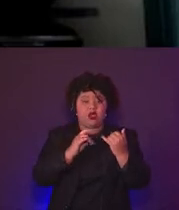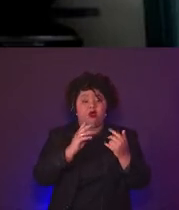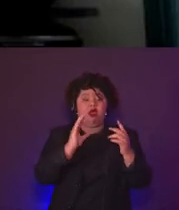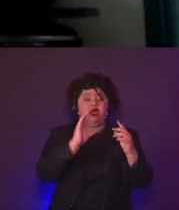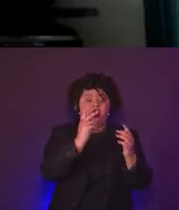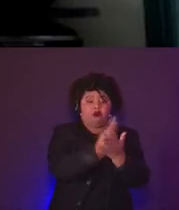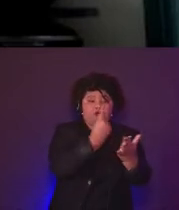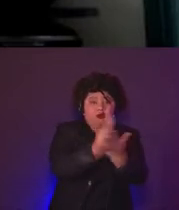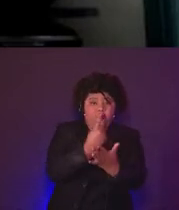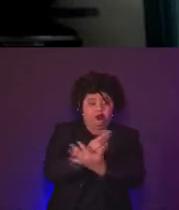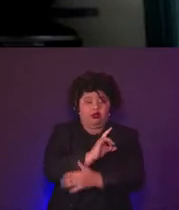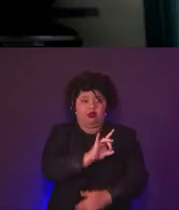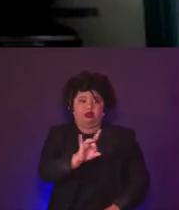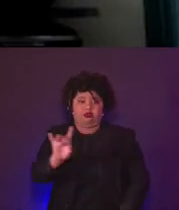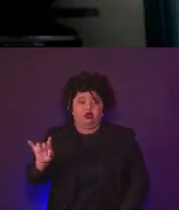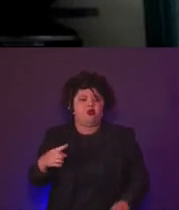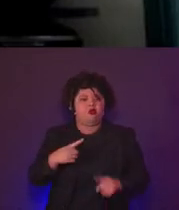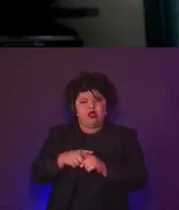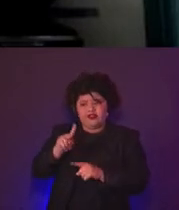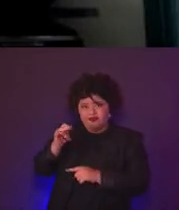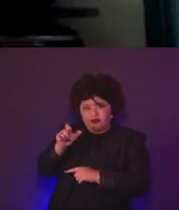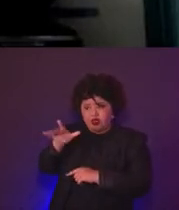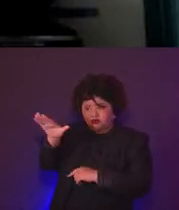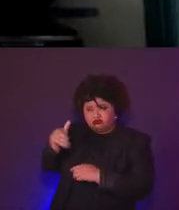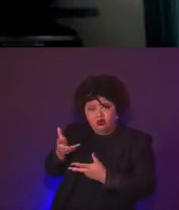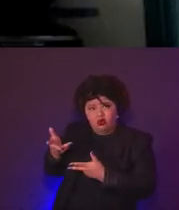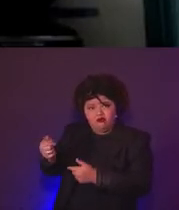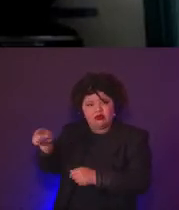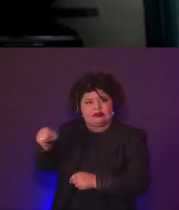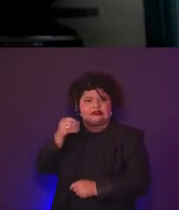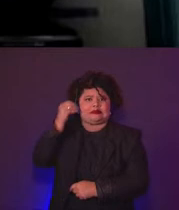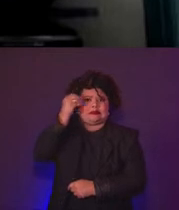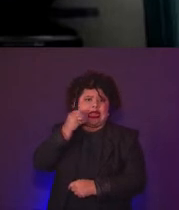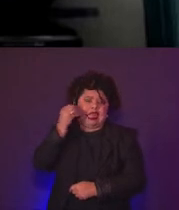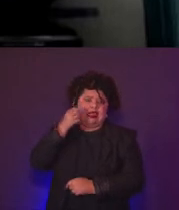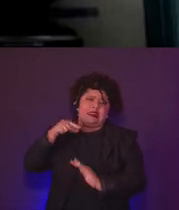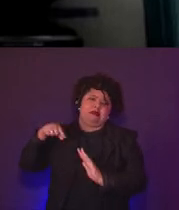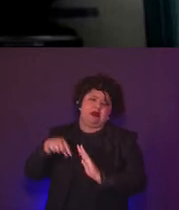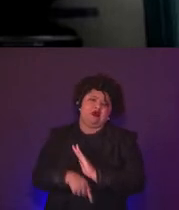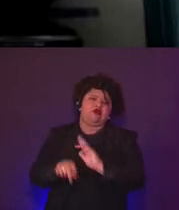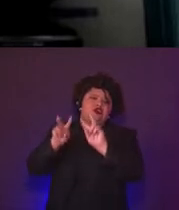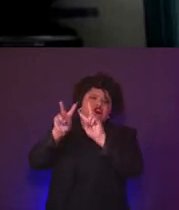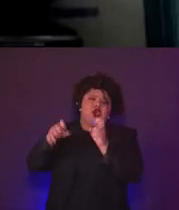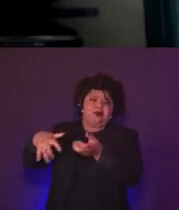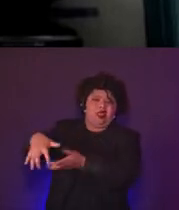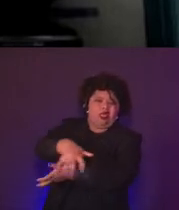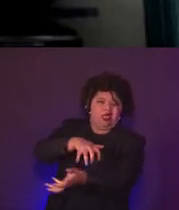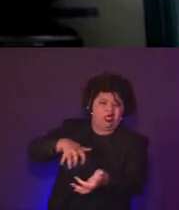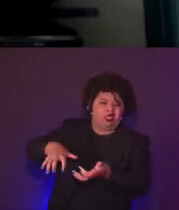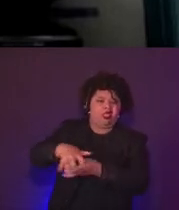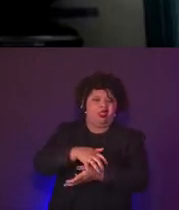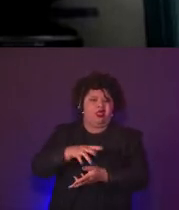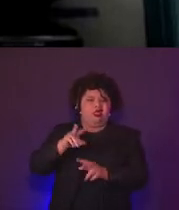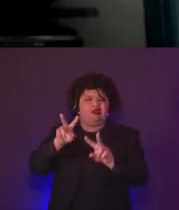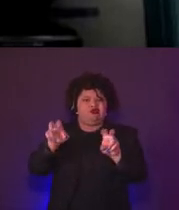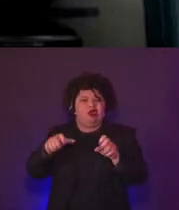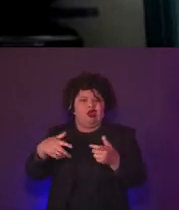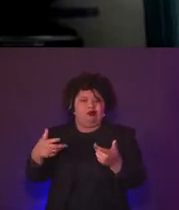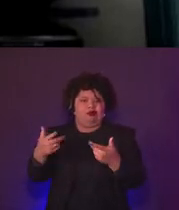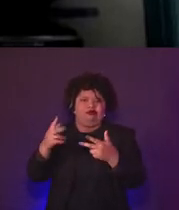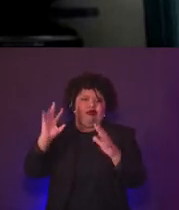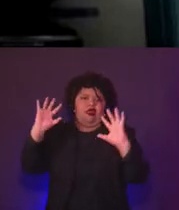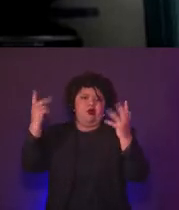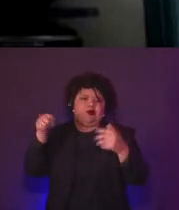famous Detroit riots study. We talked to him about what we had, the hundreds of cases that we'd gone through